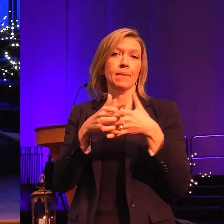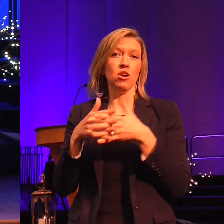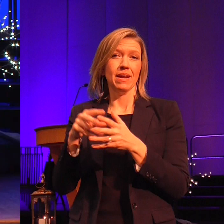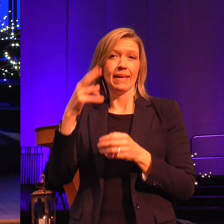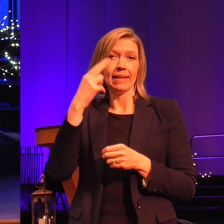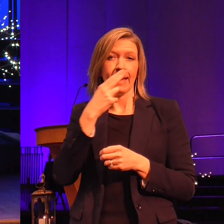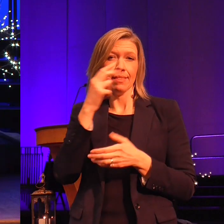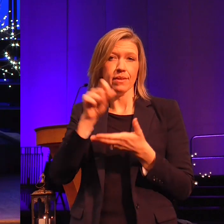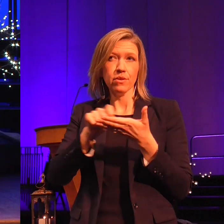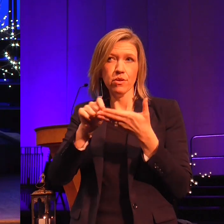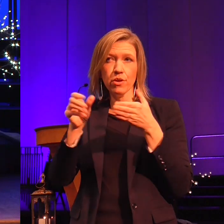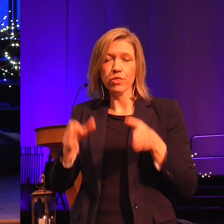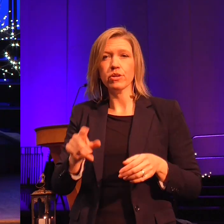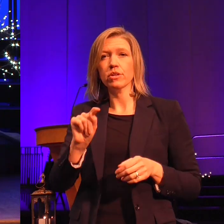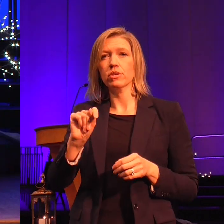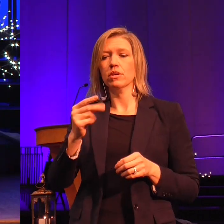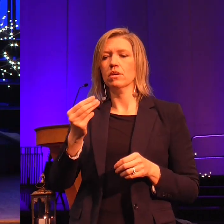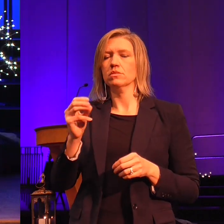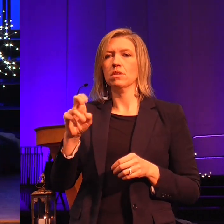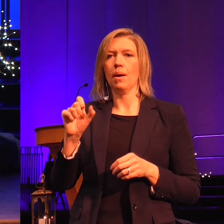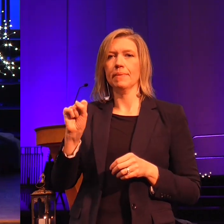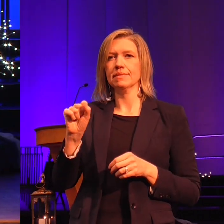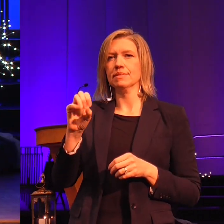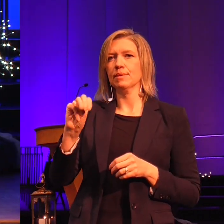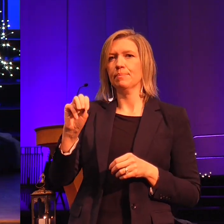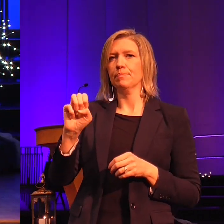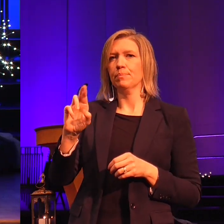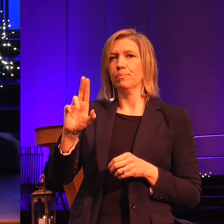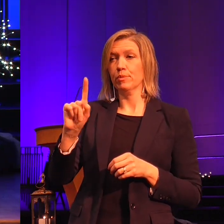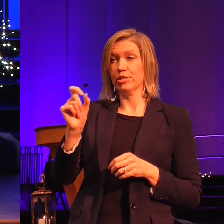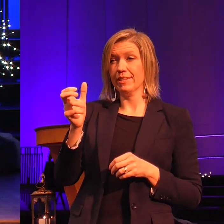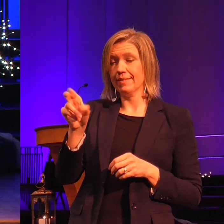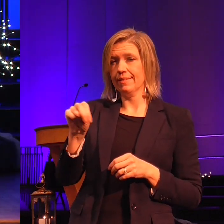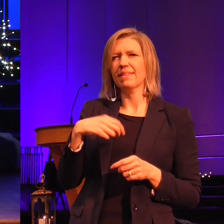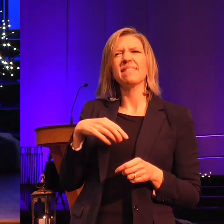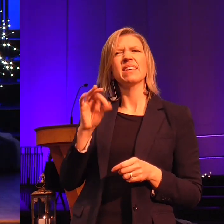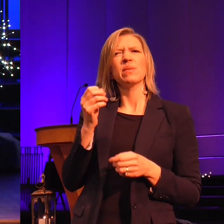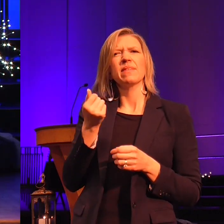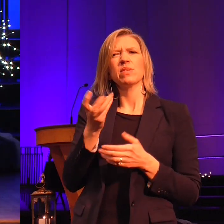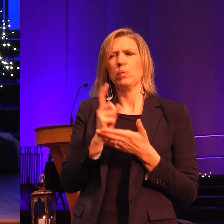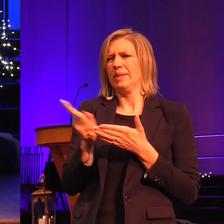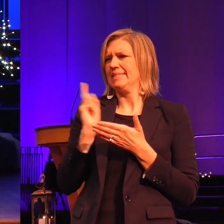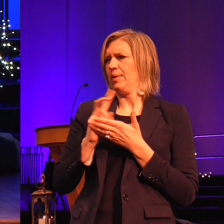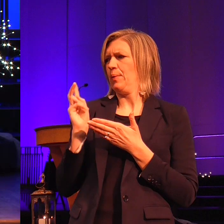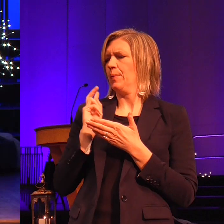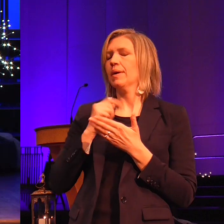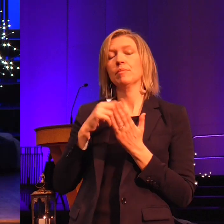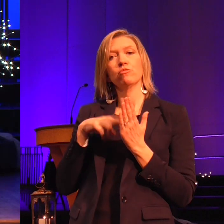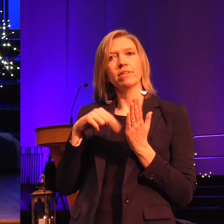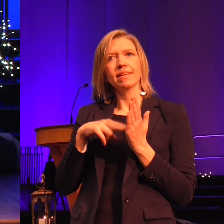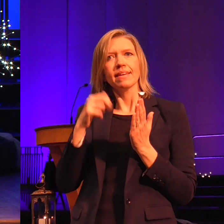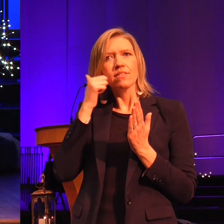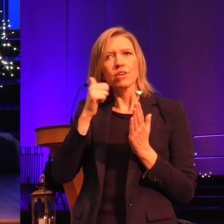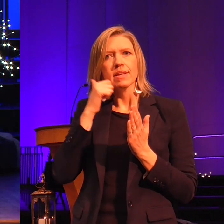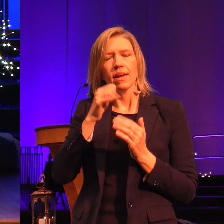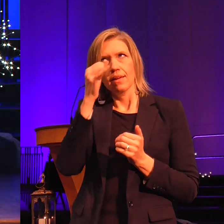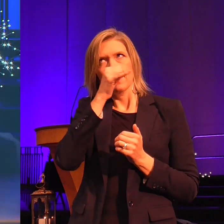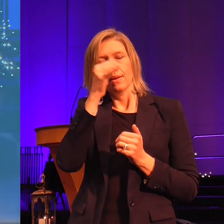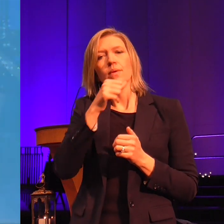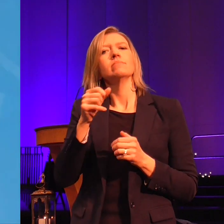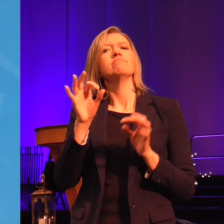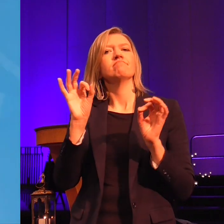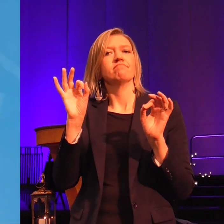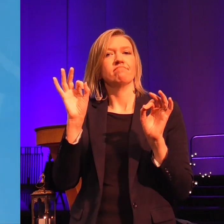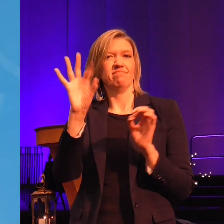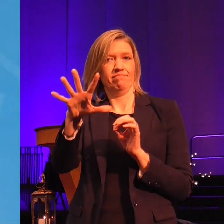Thomas Merton, that I found a number of weeks ago, and I've been reading it every day and just going, whoa. And here it is.